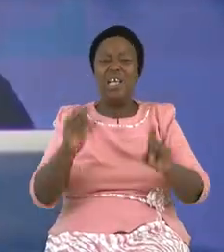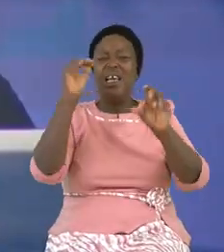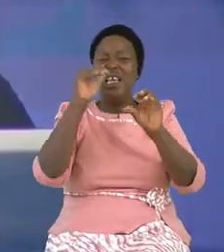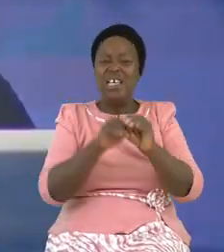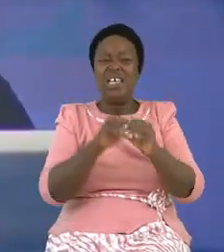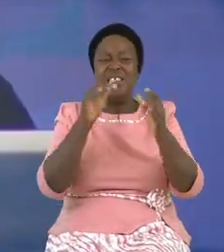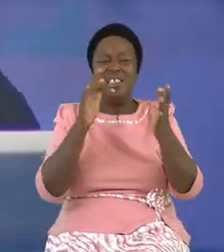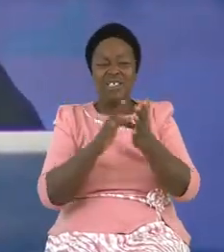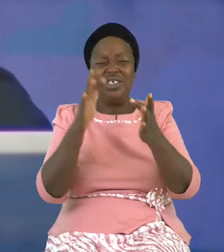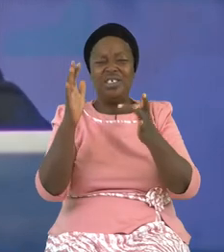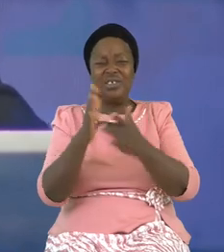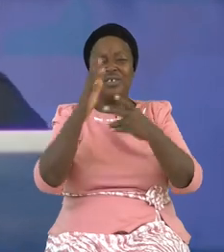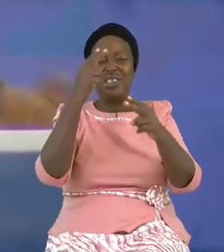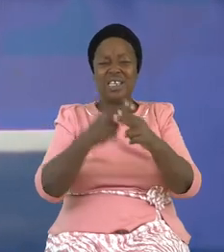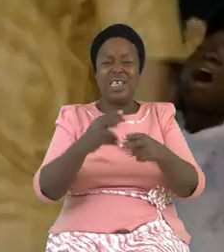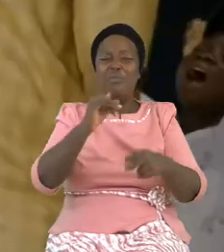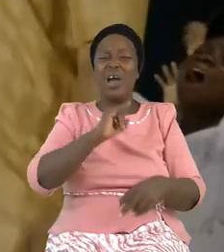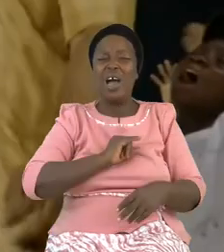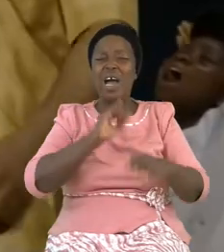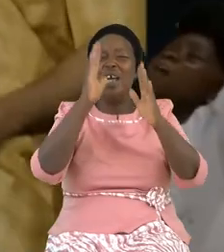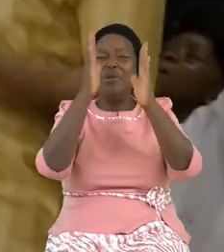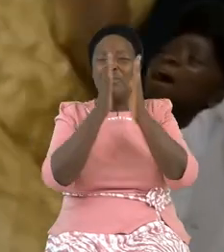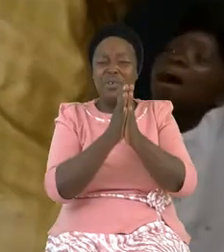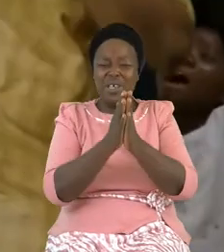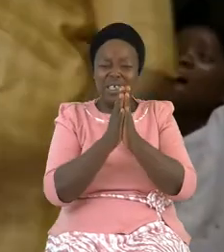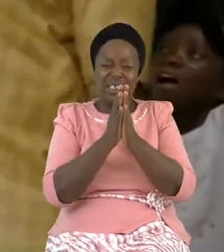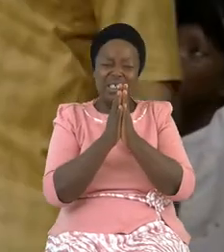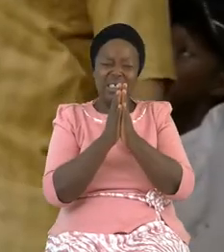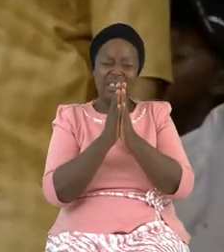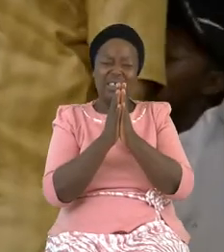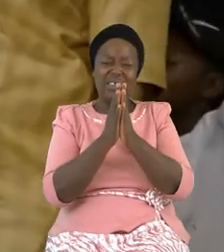Jesus' name I pray.